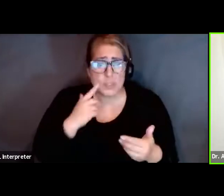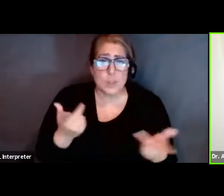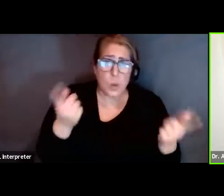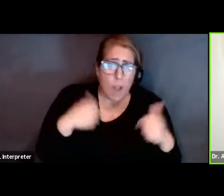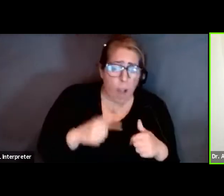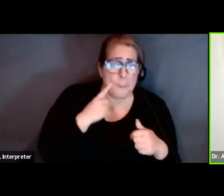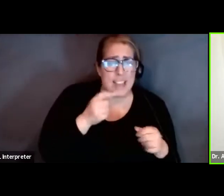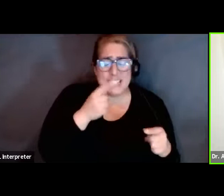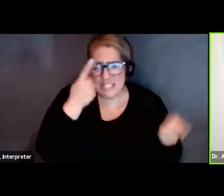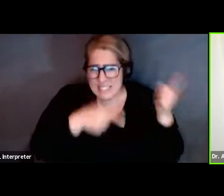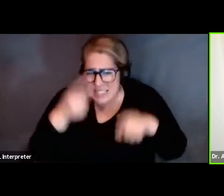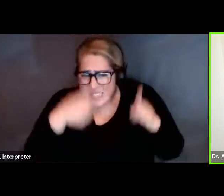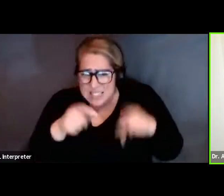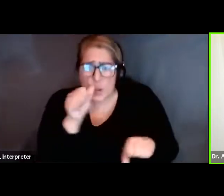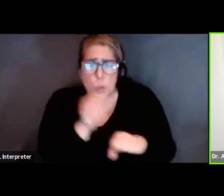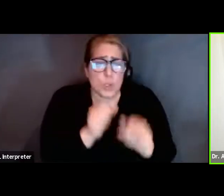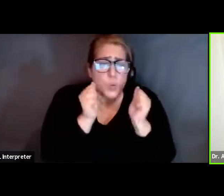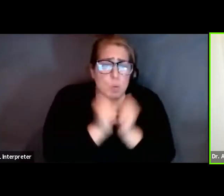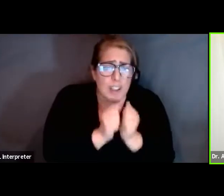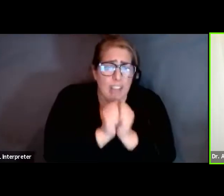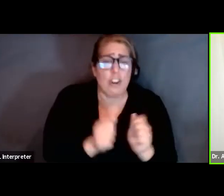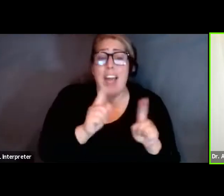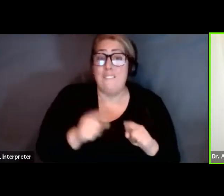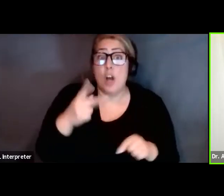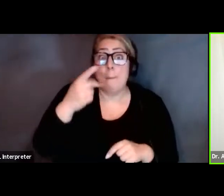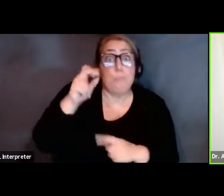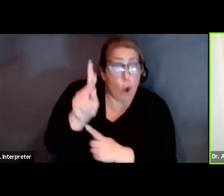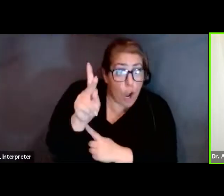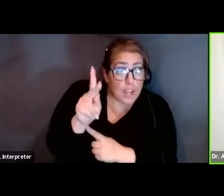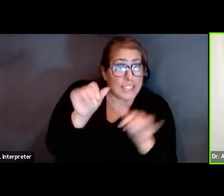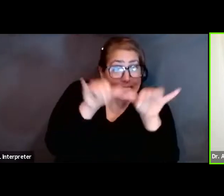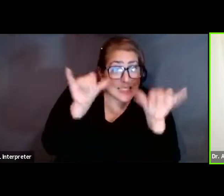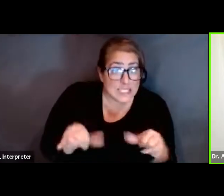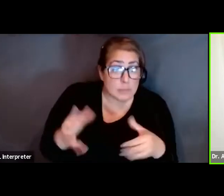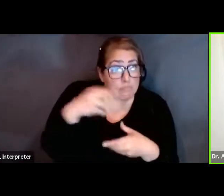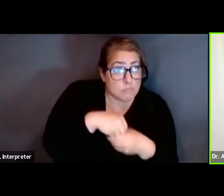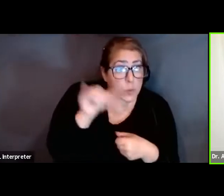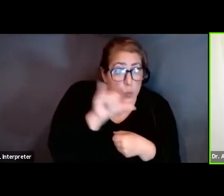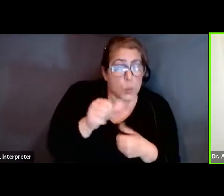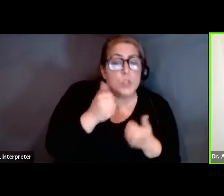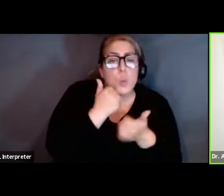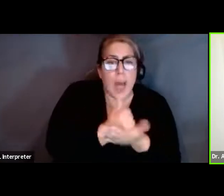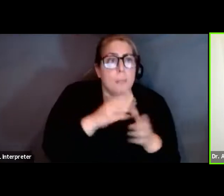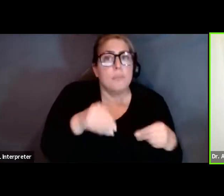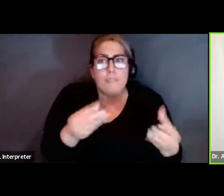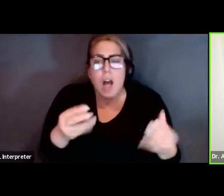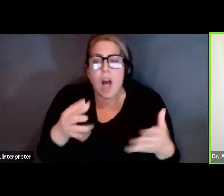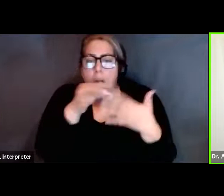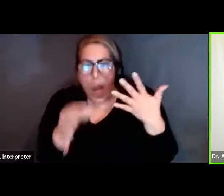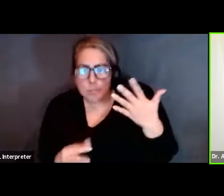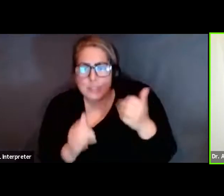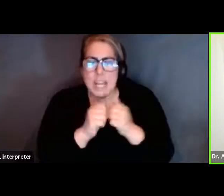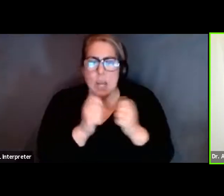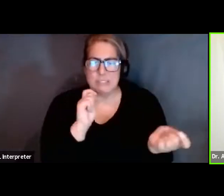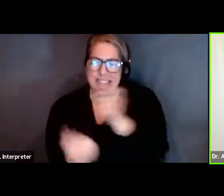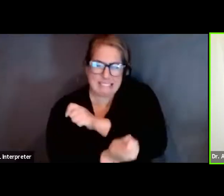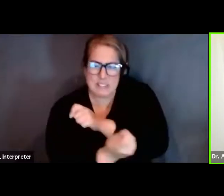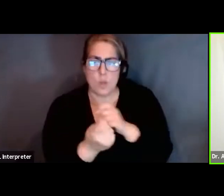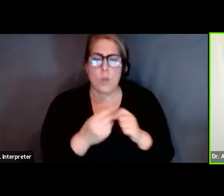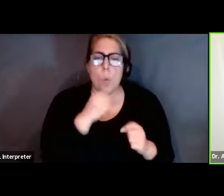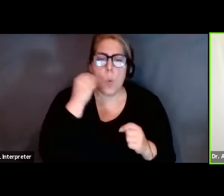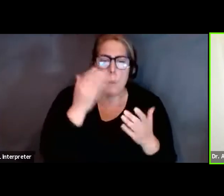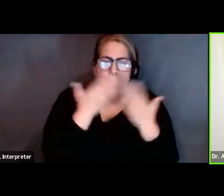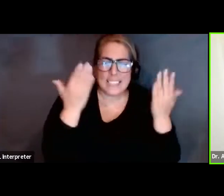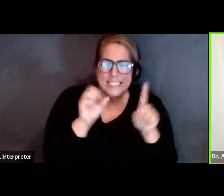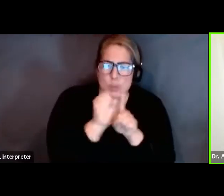City Parks, Fort Greene Park Conservancy, and the Van Emmerigen Foundation, just to name a few. We're really deeply grateful to